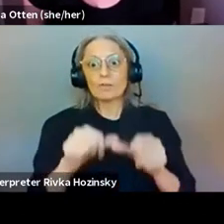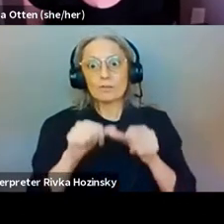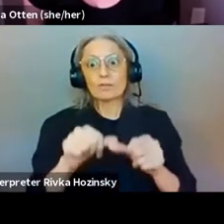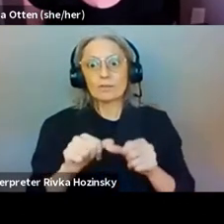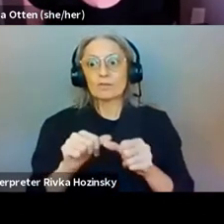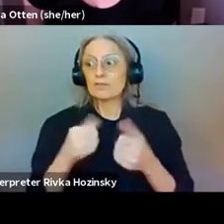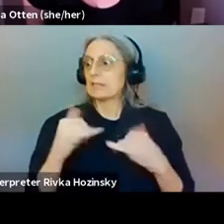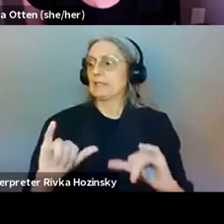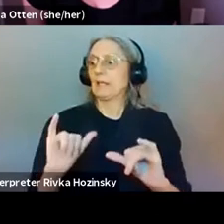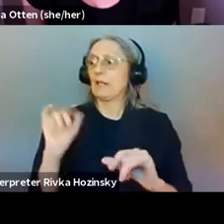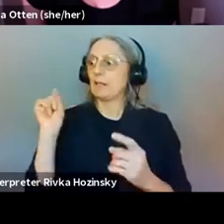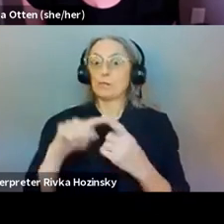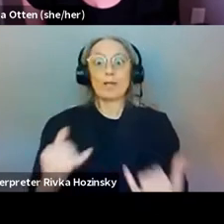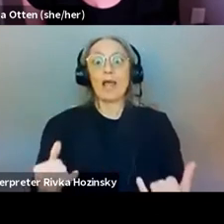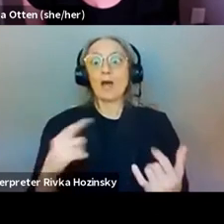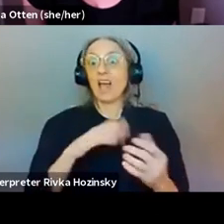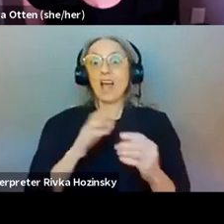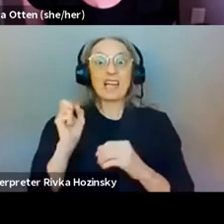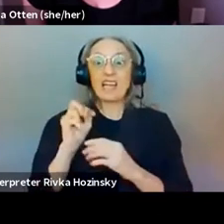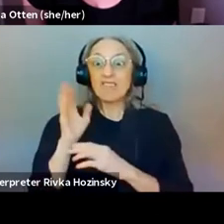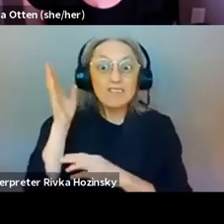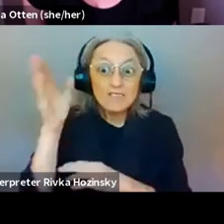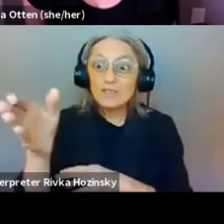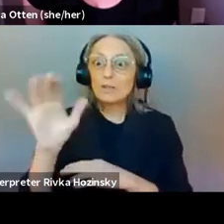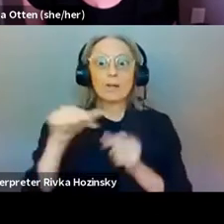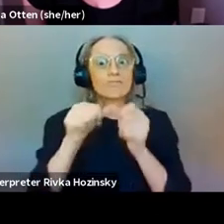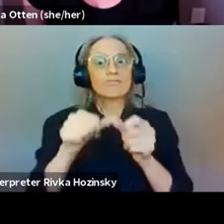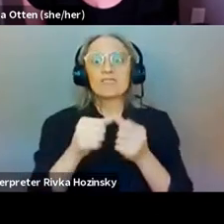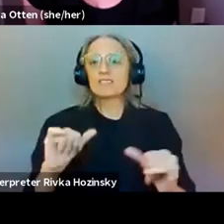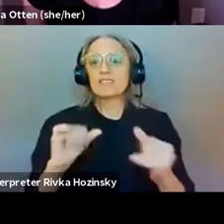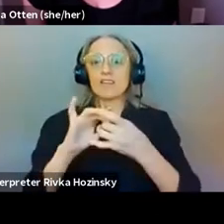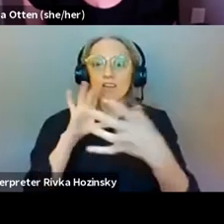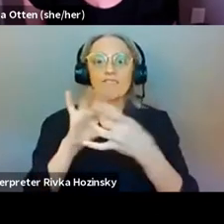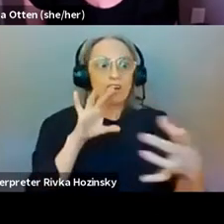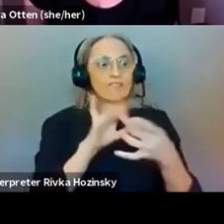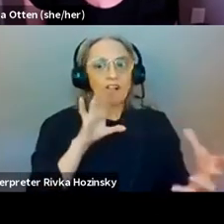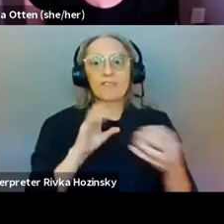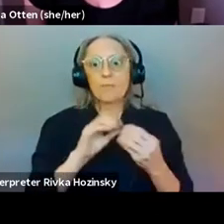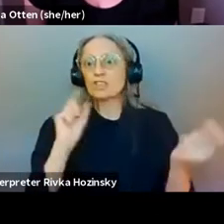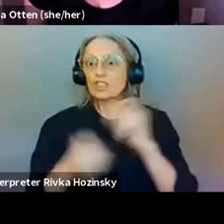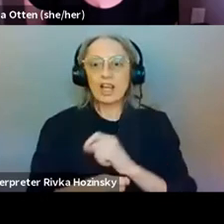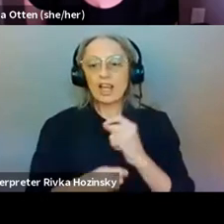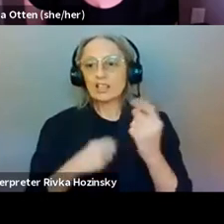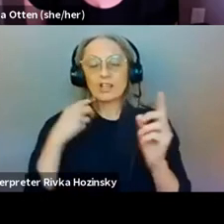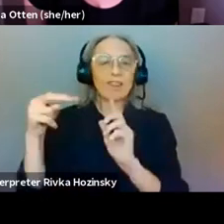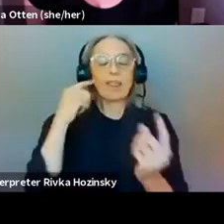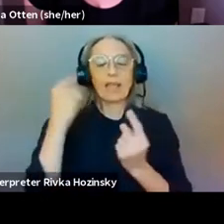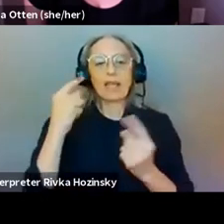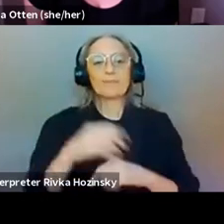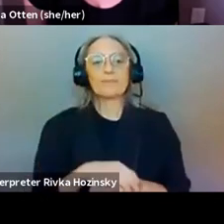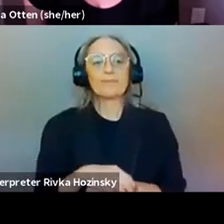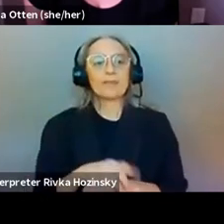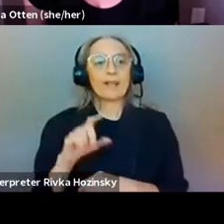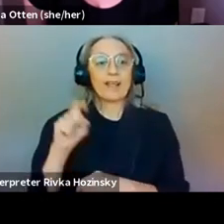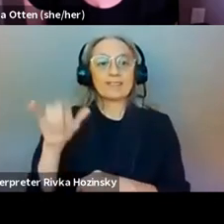and even until the future, right? Yes. So DT Breakfast always involves some